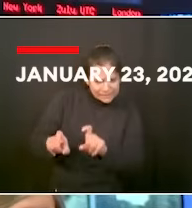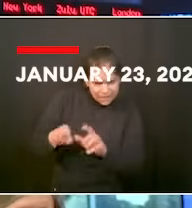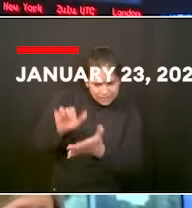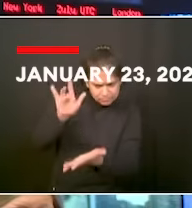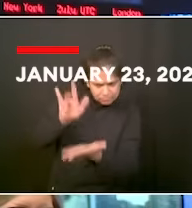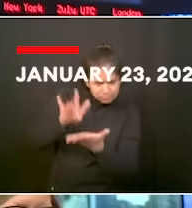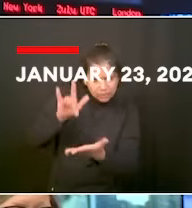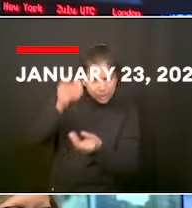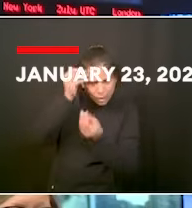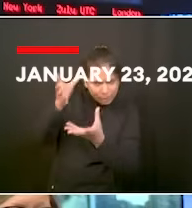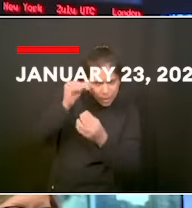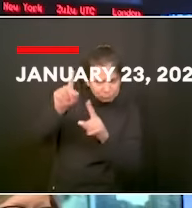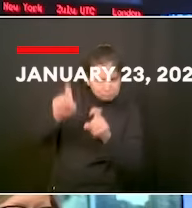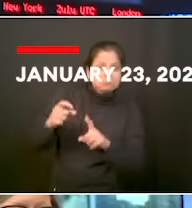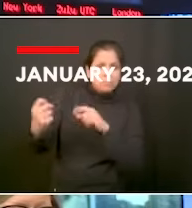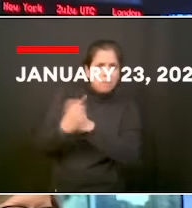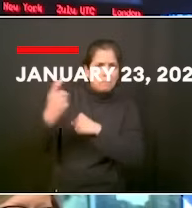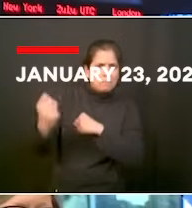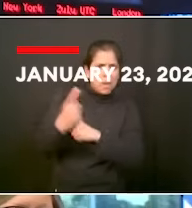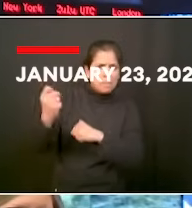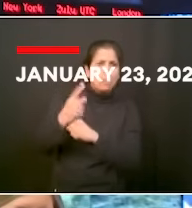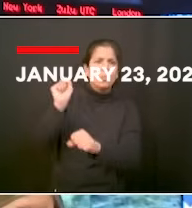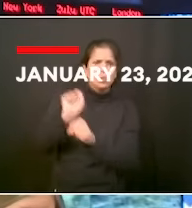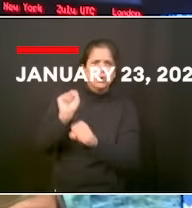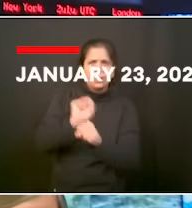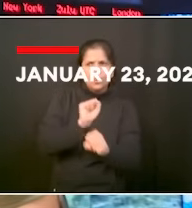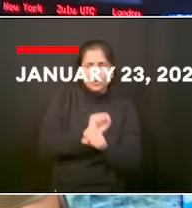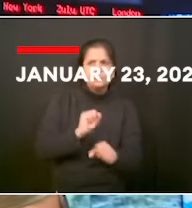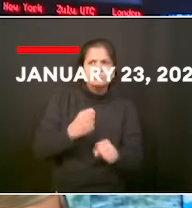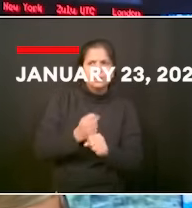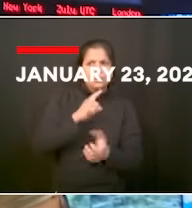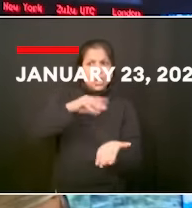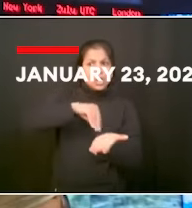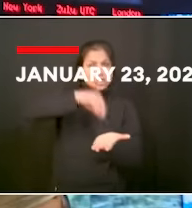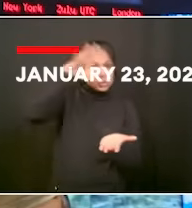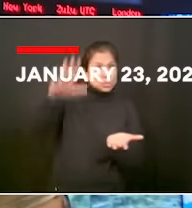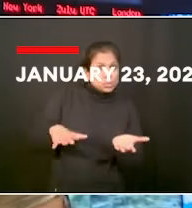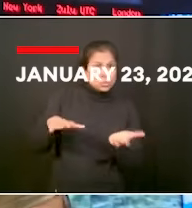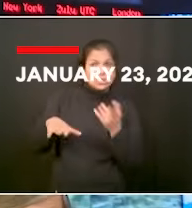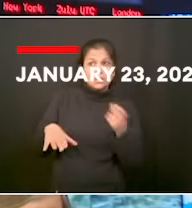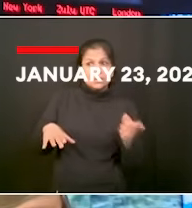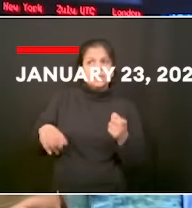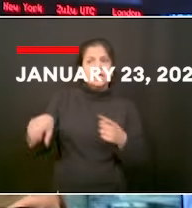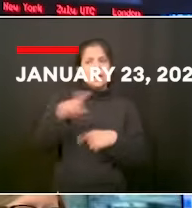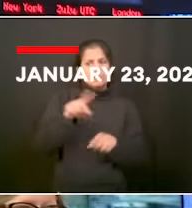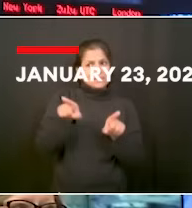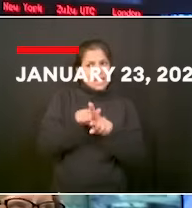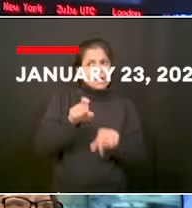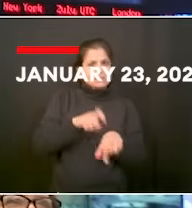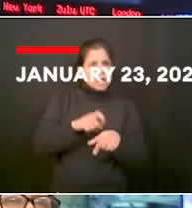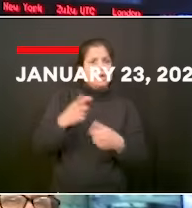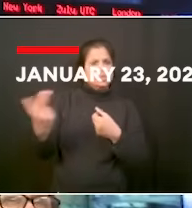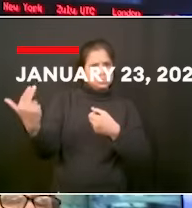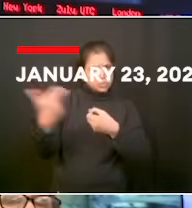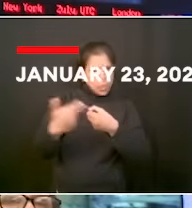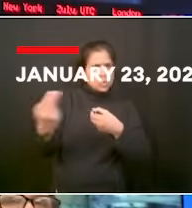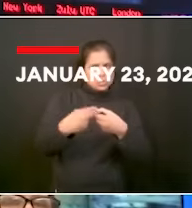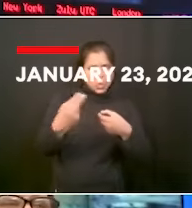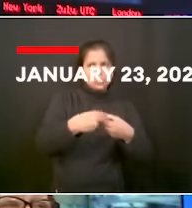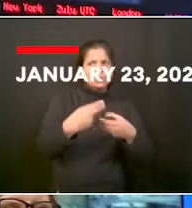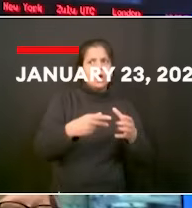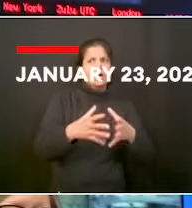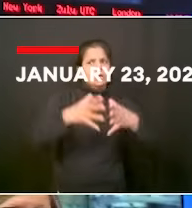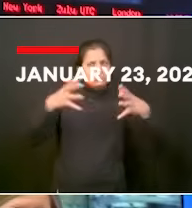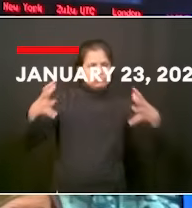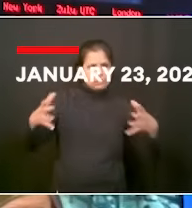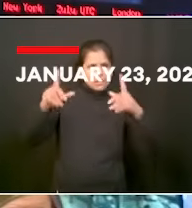as well we've had simulations. So we are prepared now, and we've increased the capacity to make sure that we